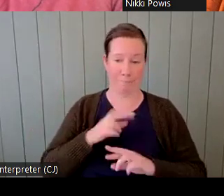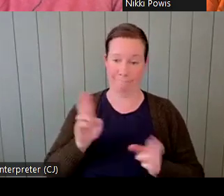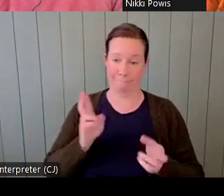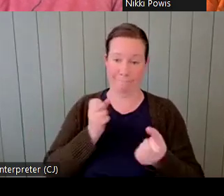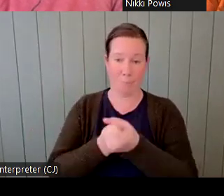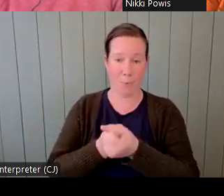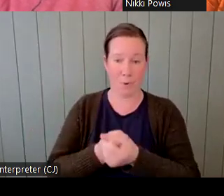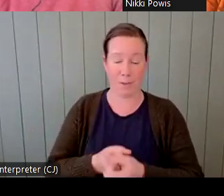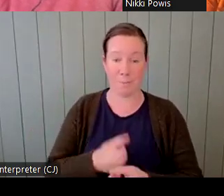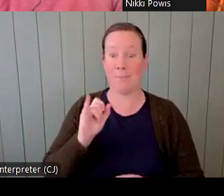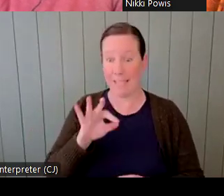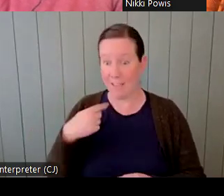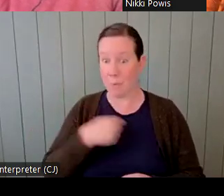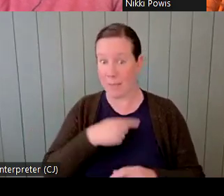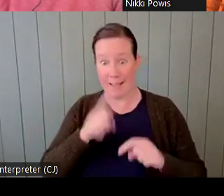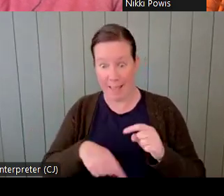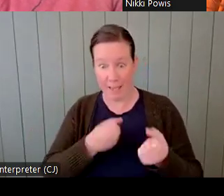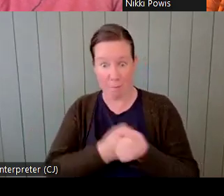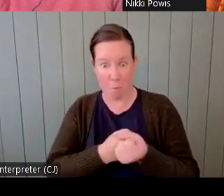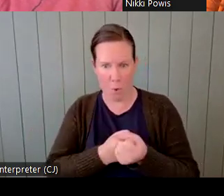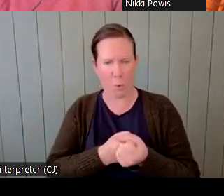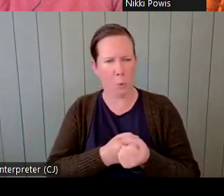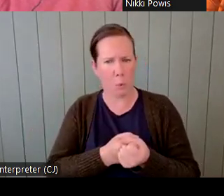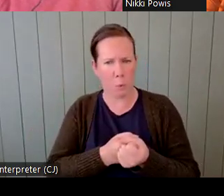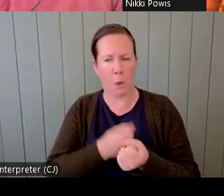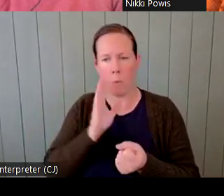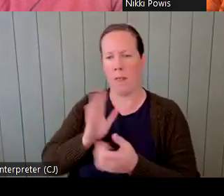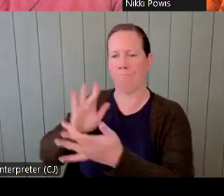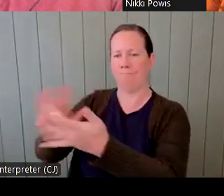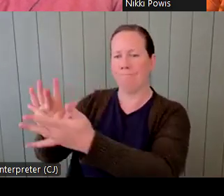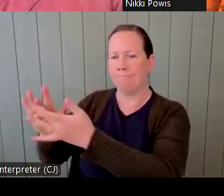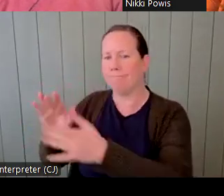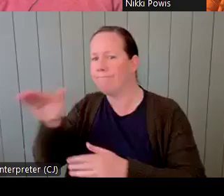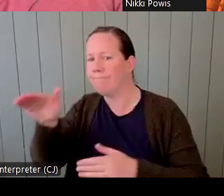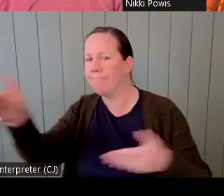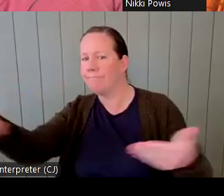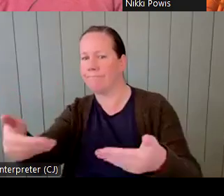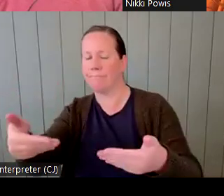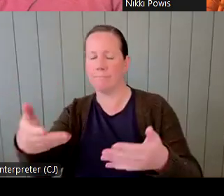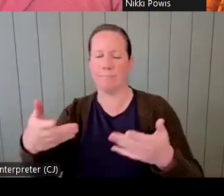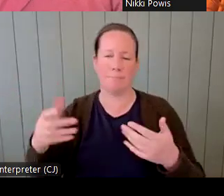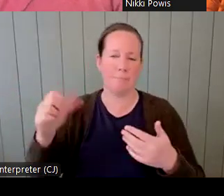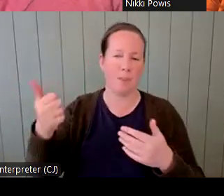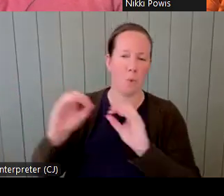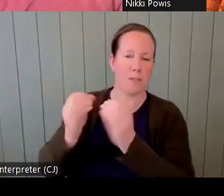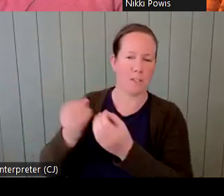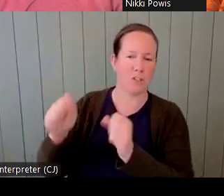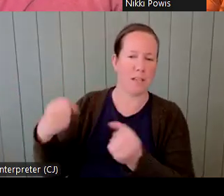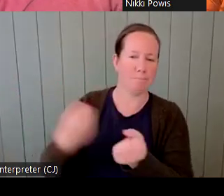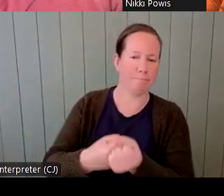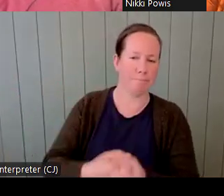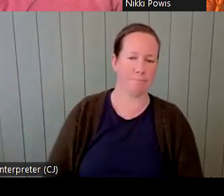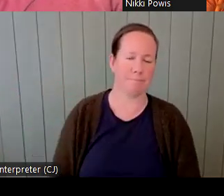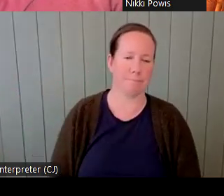we can't do it ourselves, we'll find somebody that can. Nice. Thank you. So, Artie, could you